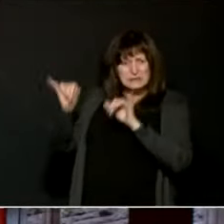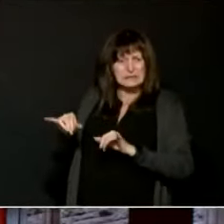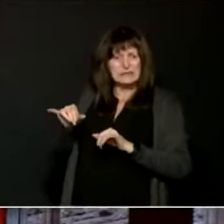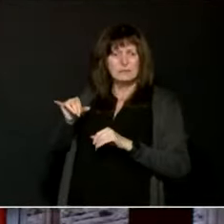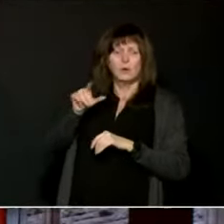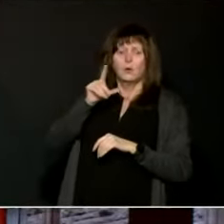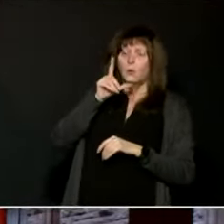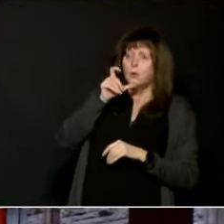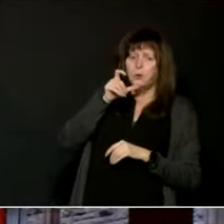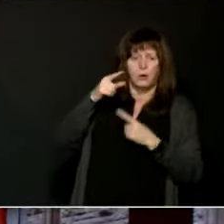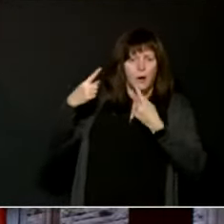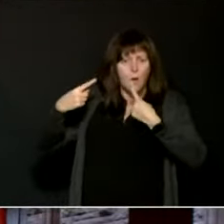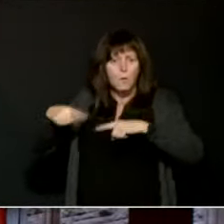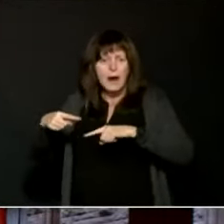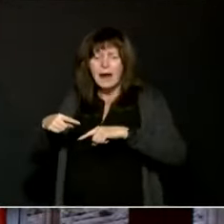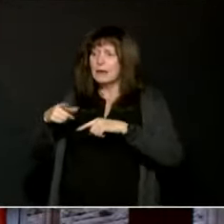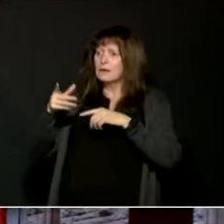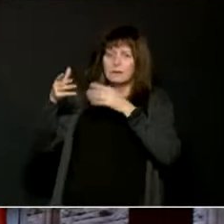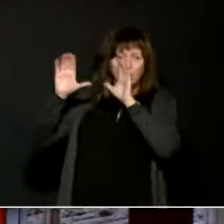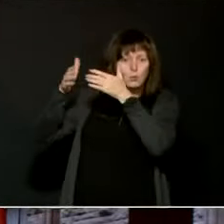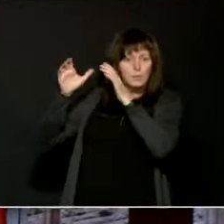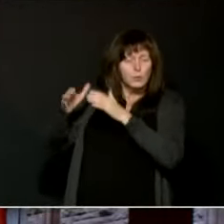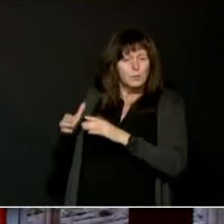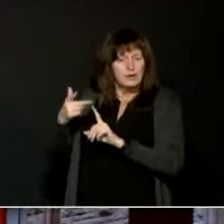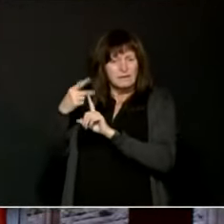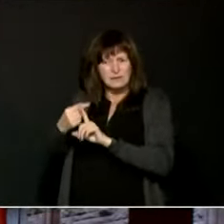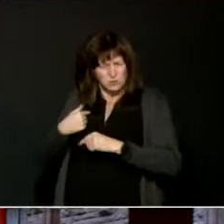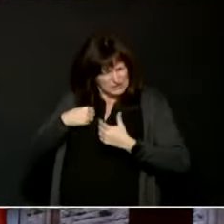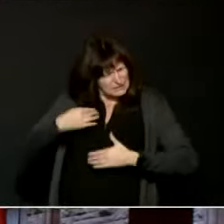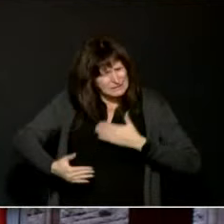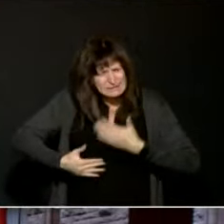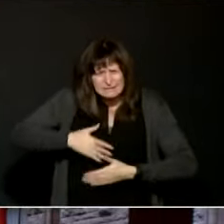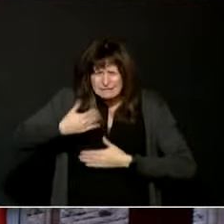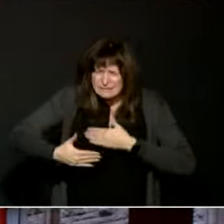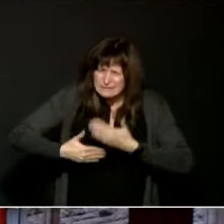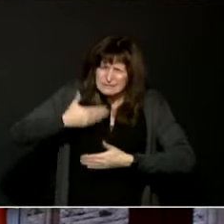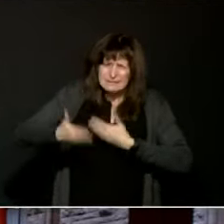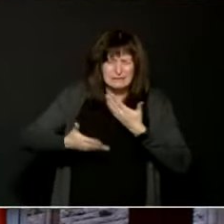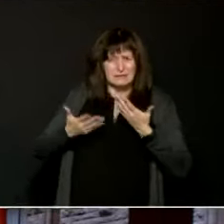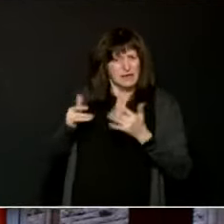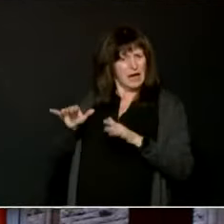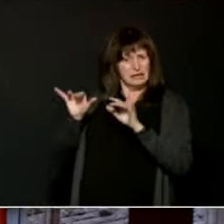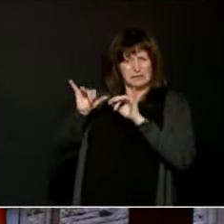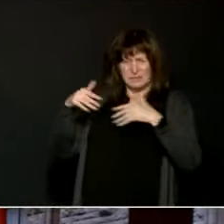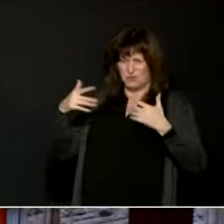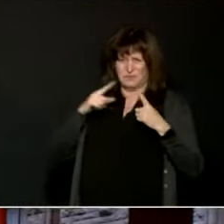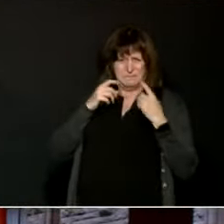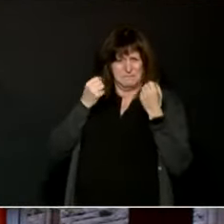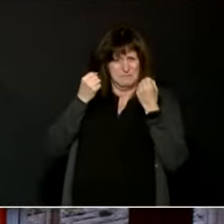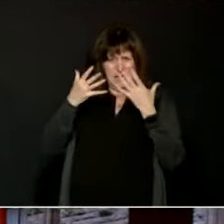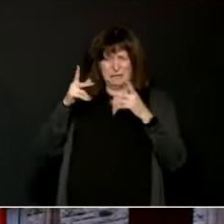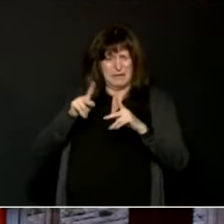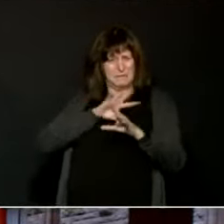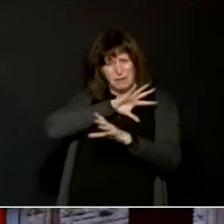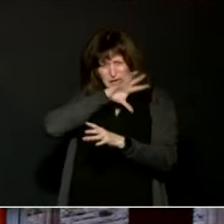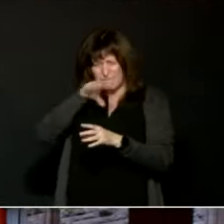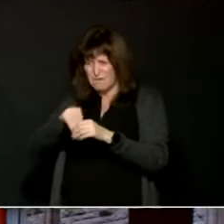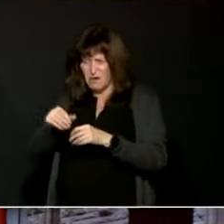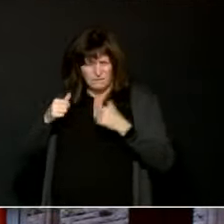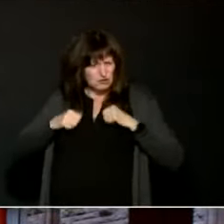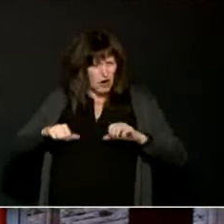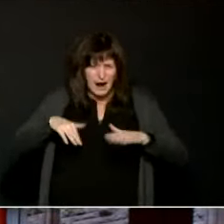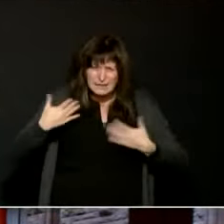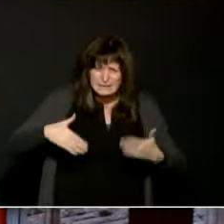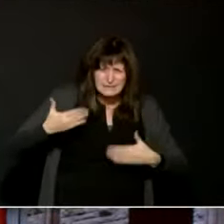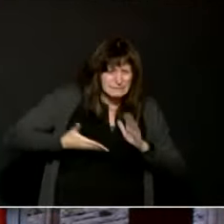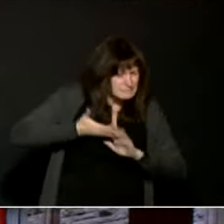dose. So all this is being run with a lot of energy, a lot of work by a lot of people from all sectors, including our public health units,